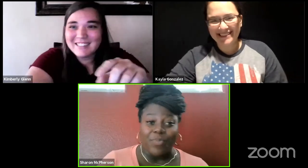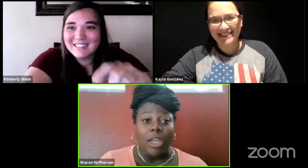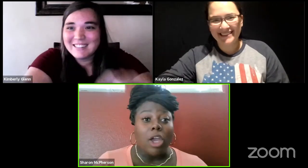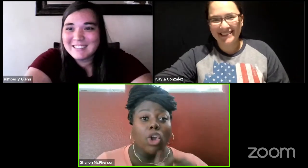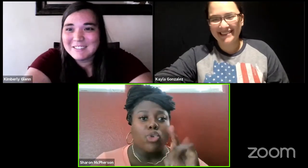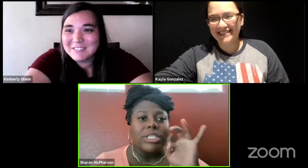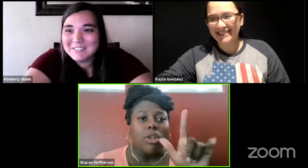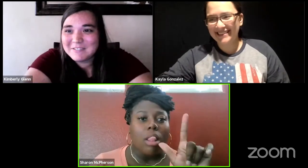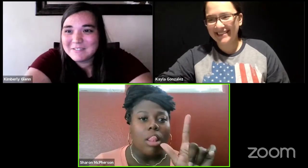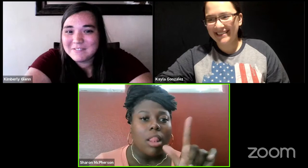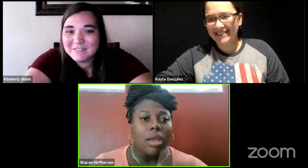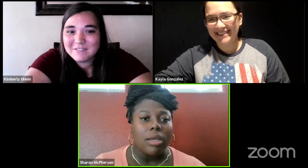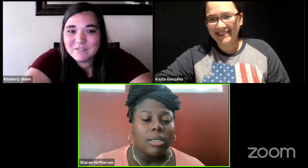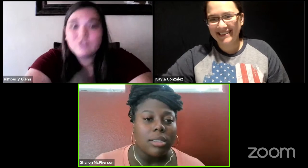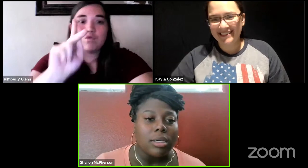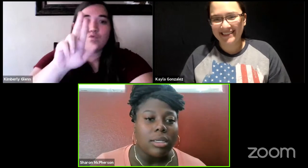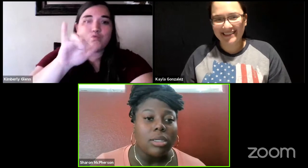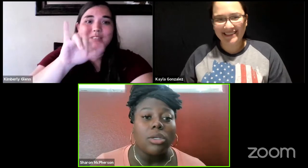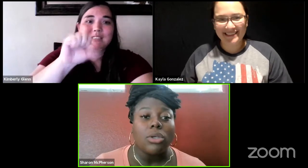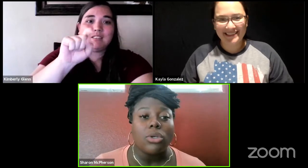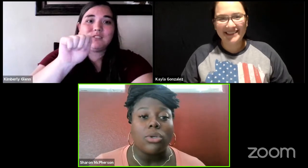Okay,